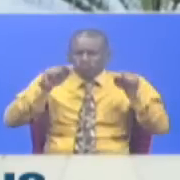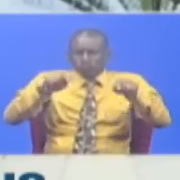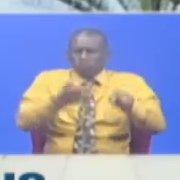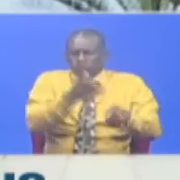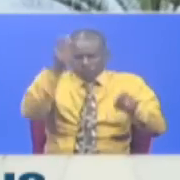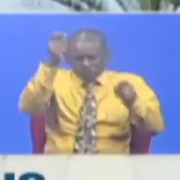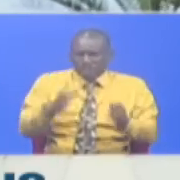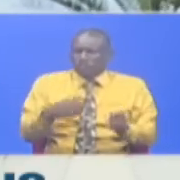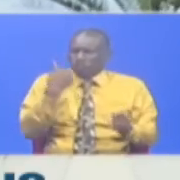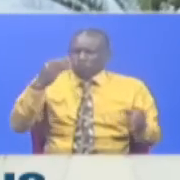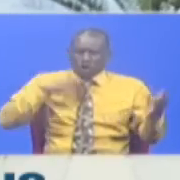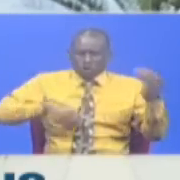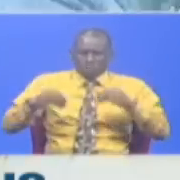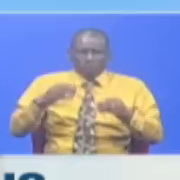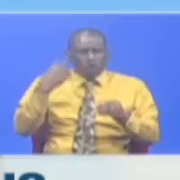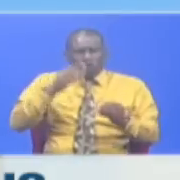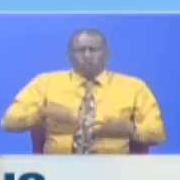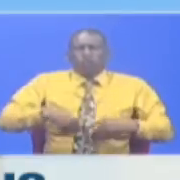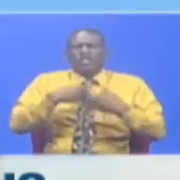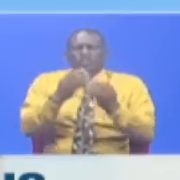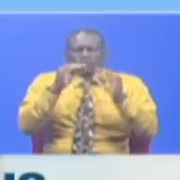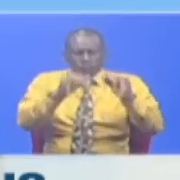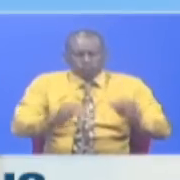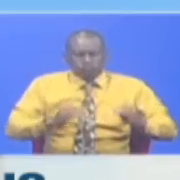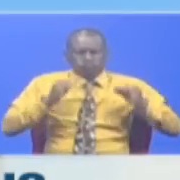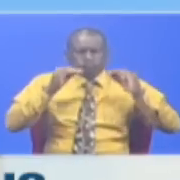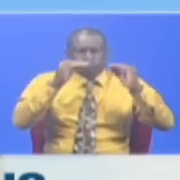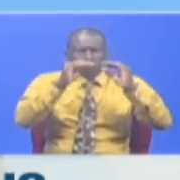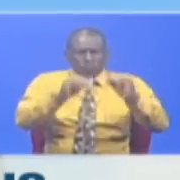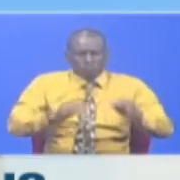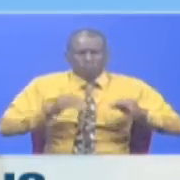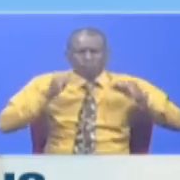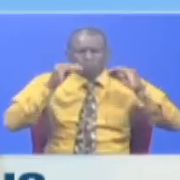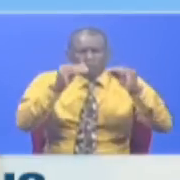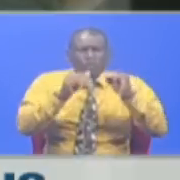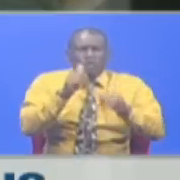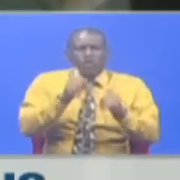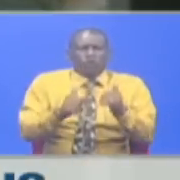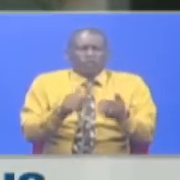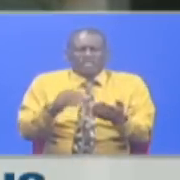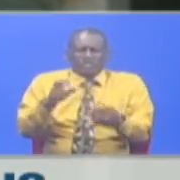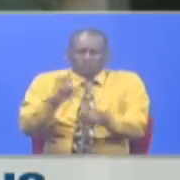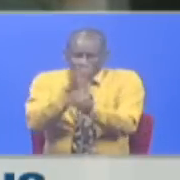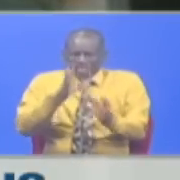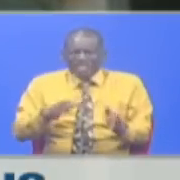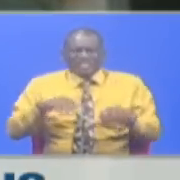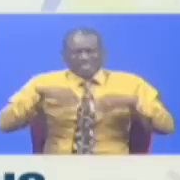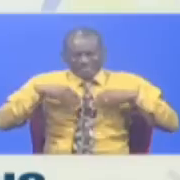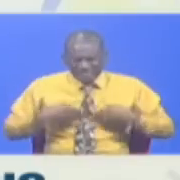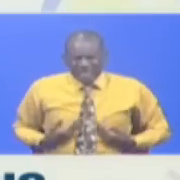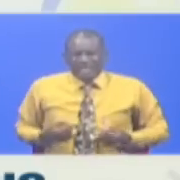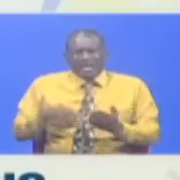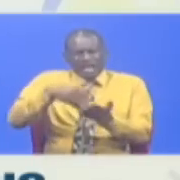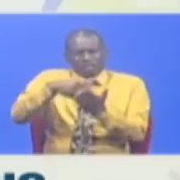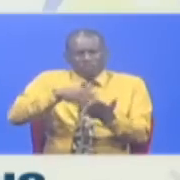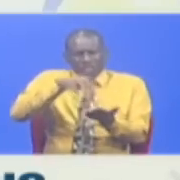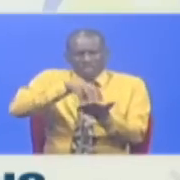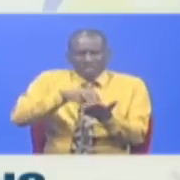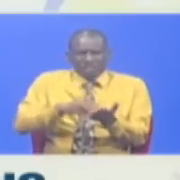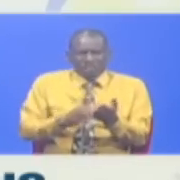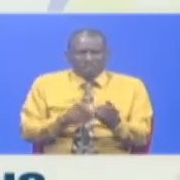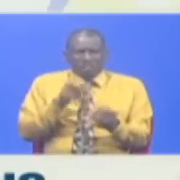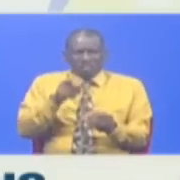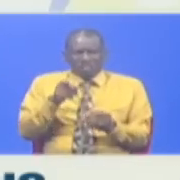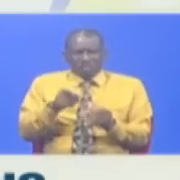of granting unnecessary adjournments that eventually lead to witness fatigue and weakened cases. If it is a